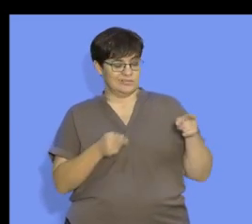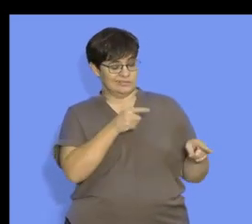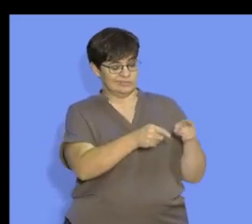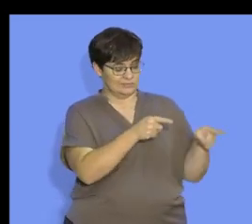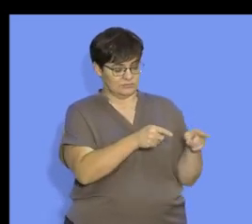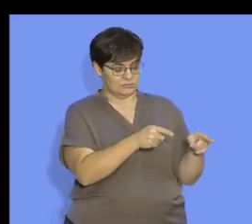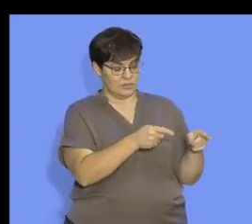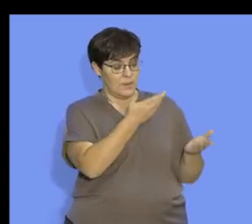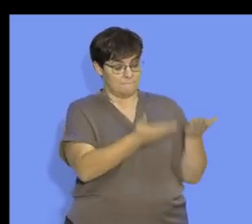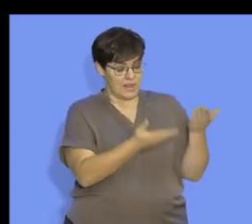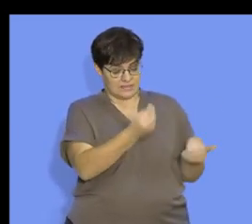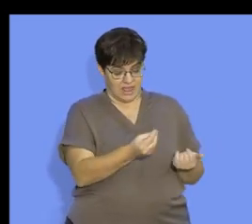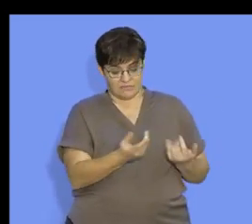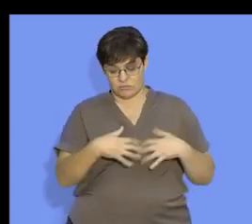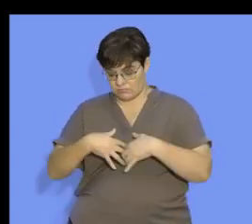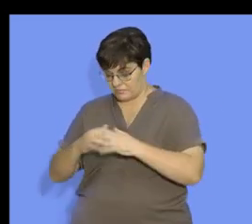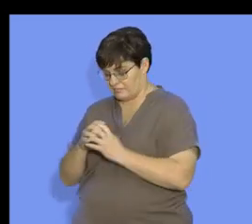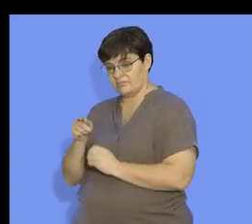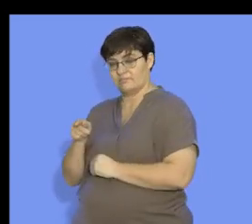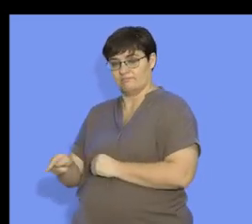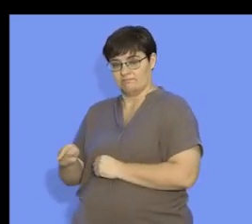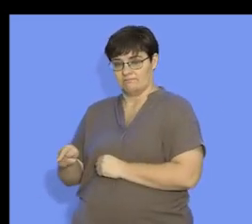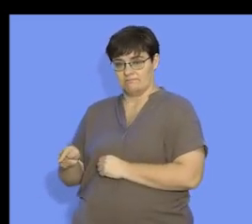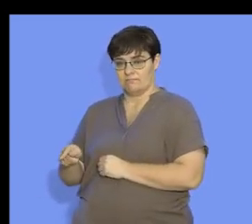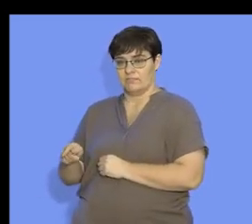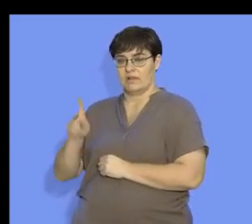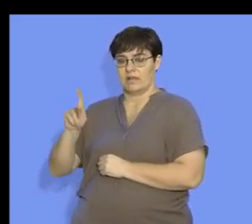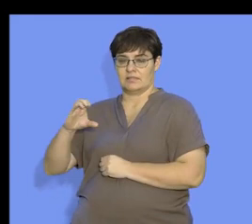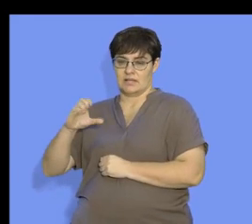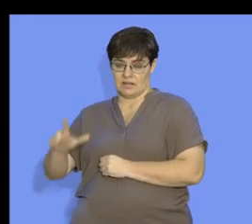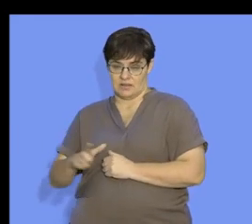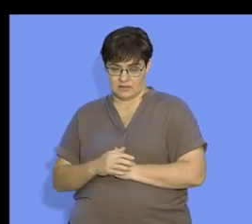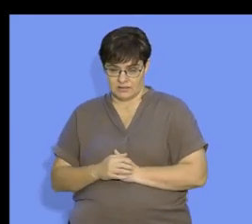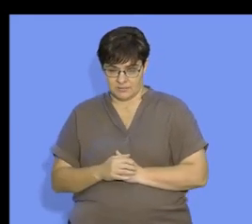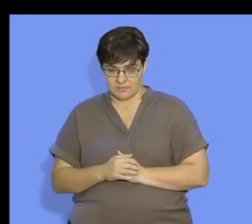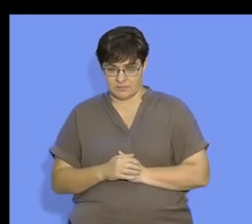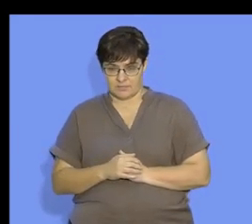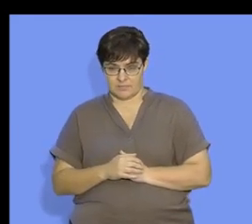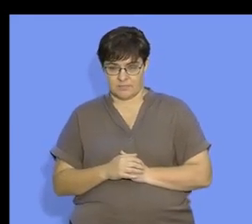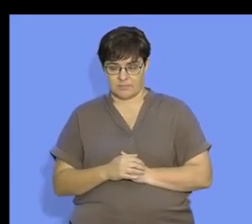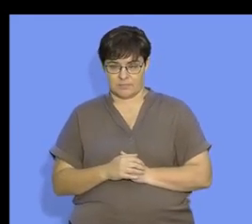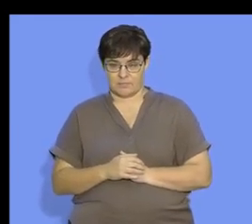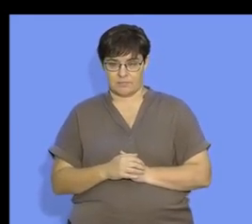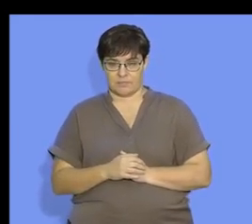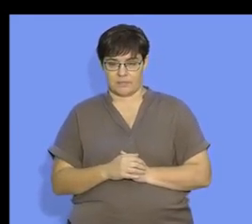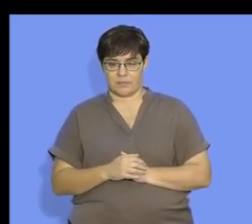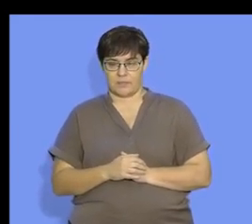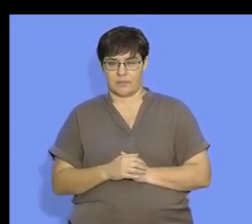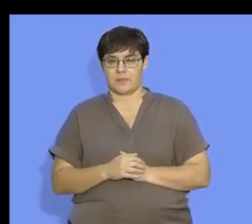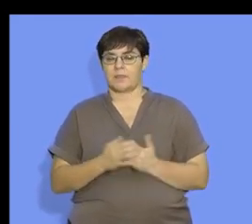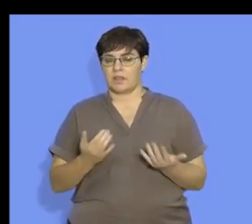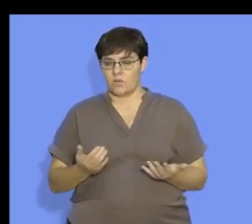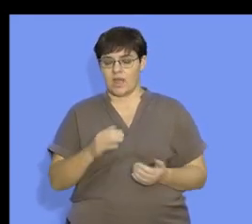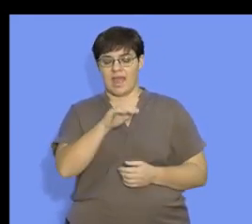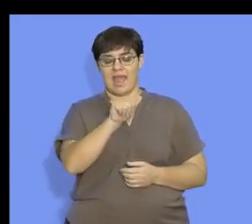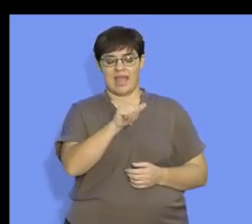of reaction that's balanced, that will show the production or the process of getting or obtaining this salt. So